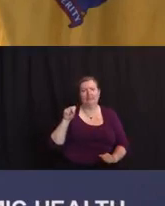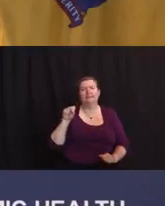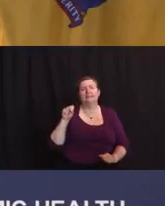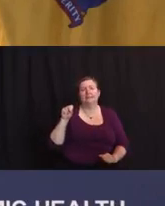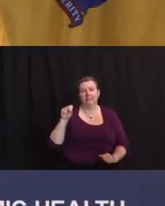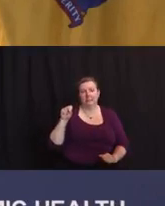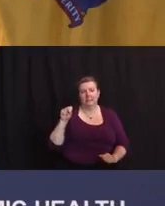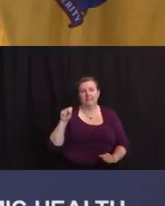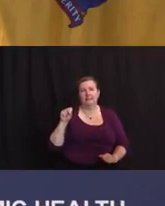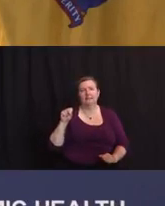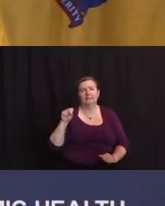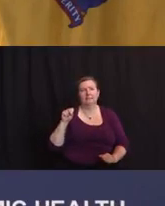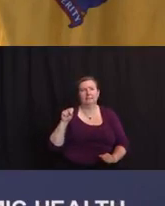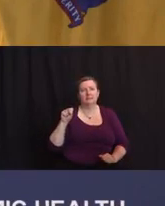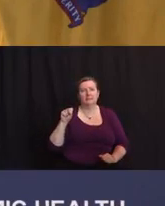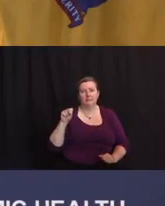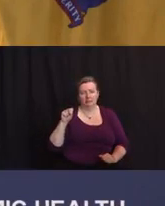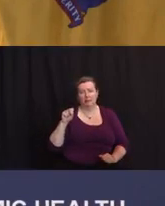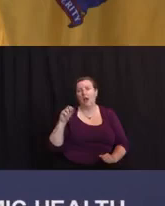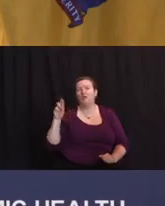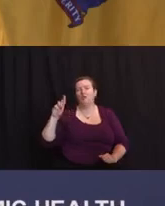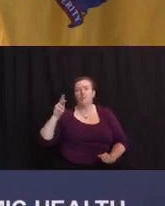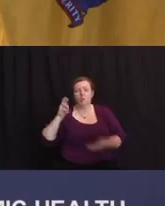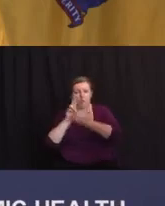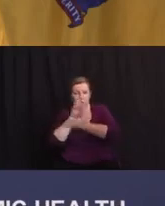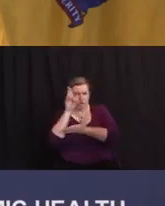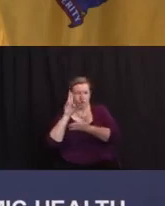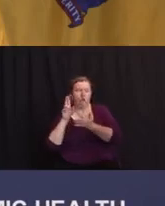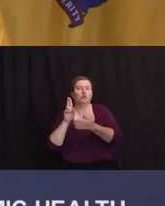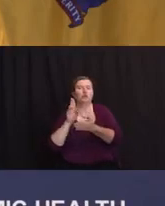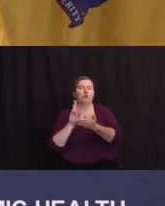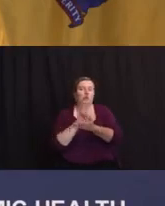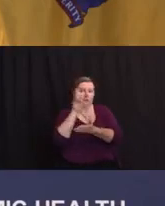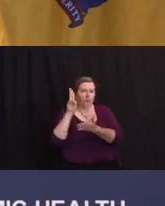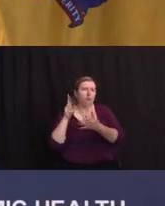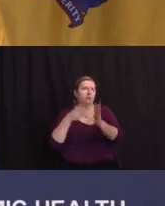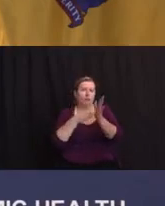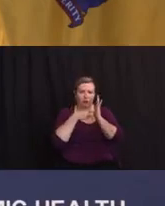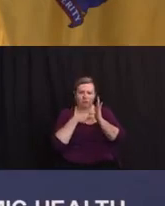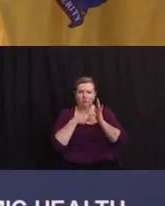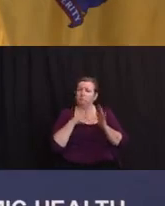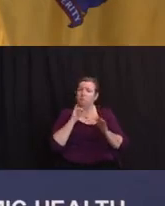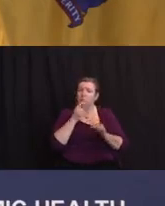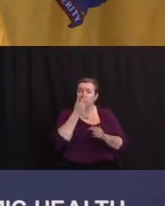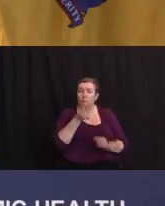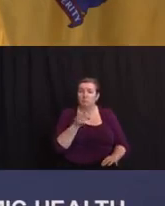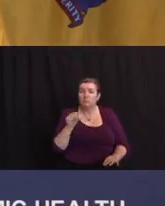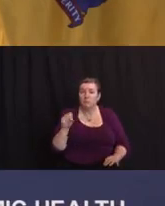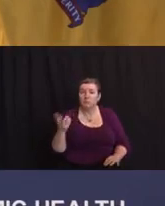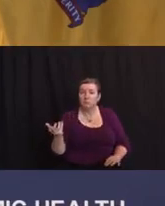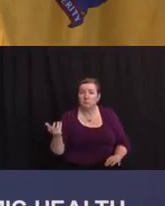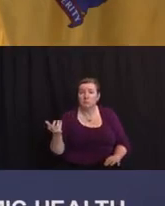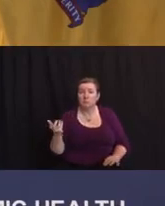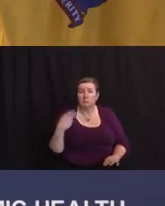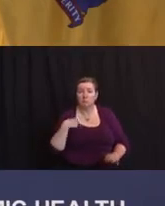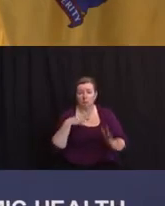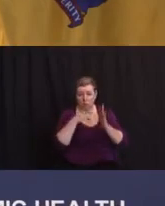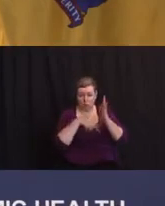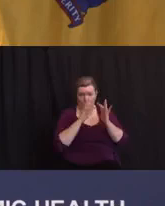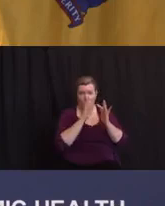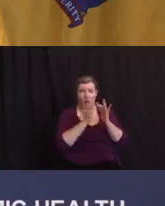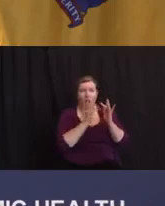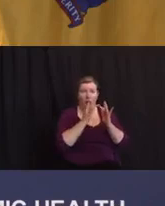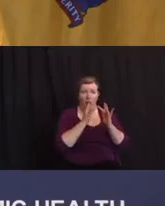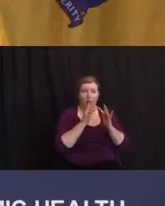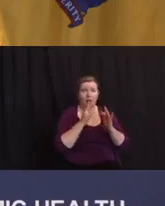you're starting to see a big shifting. So an interesting piece online this morning I read, vaccine skepticism, for a